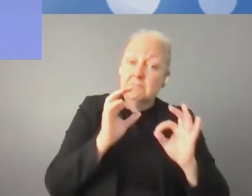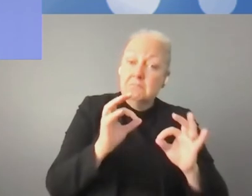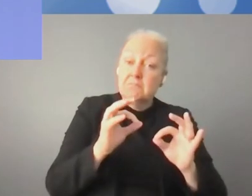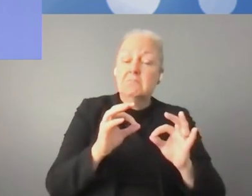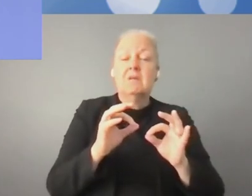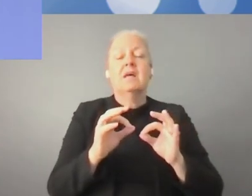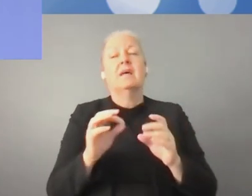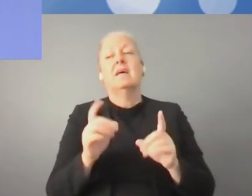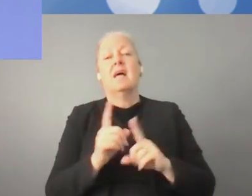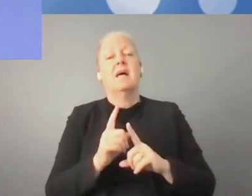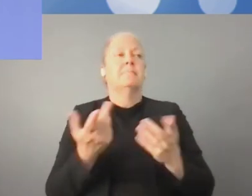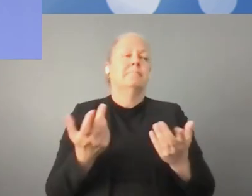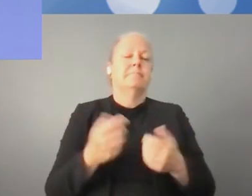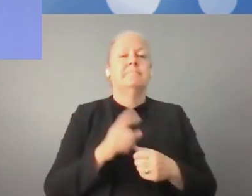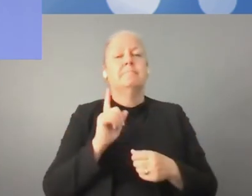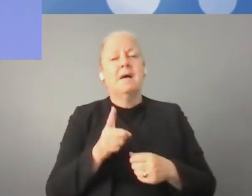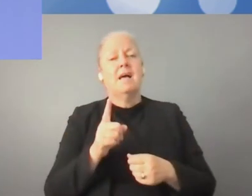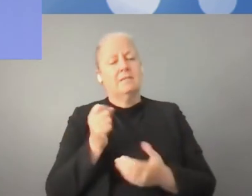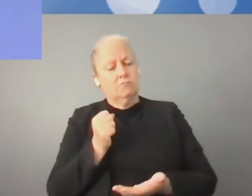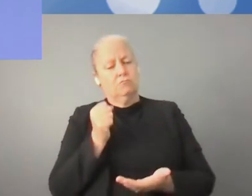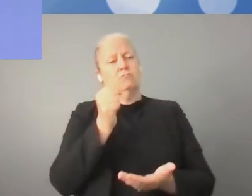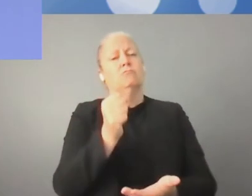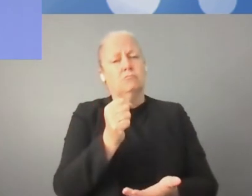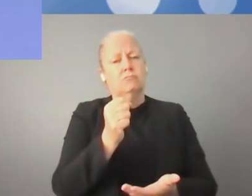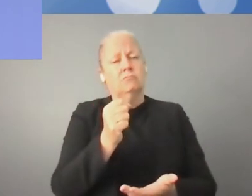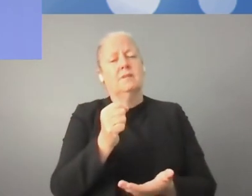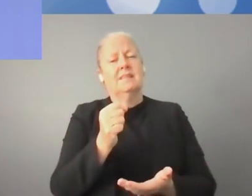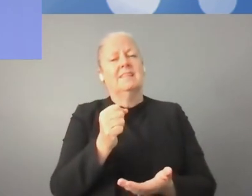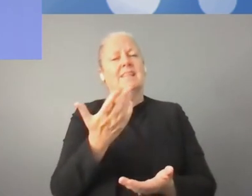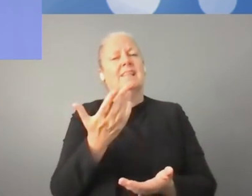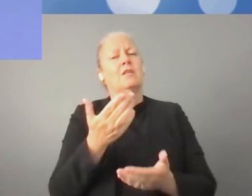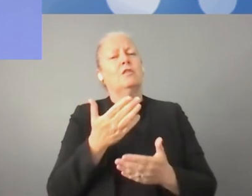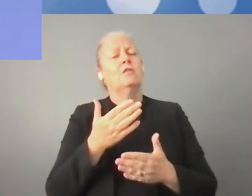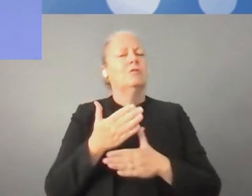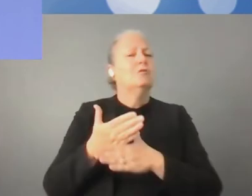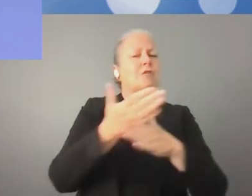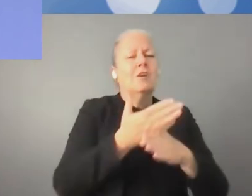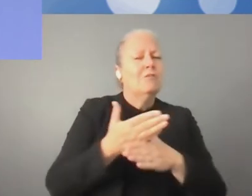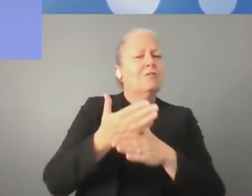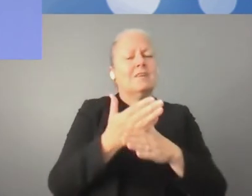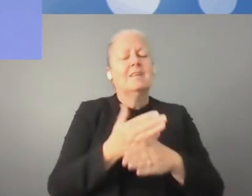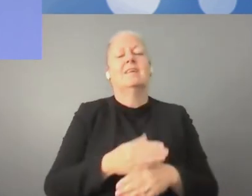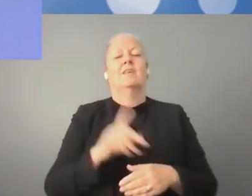adequate equity sharing the investor should not be toxic